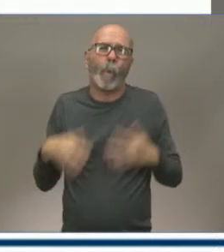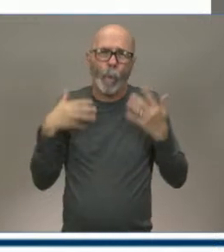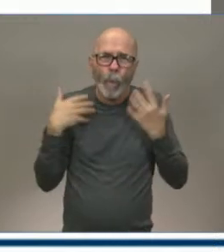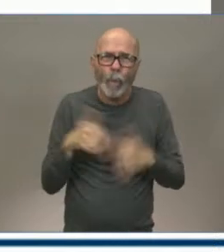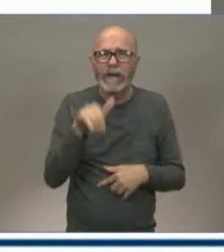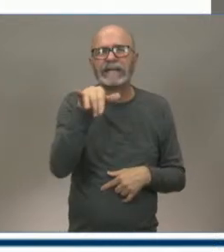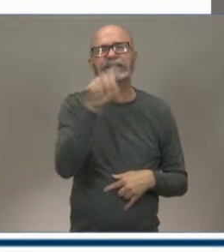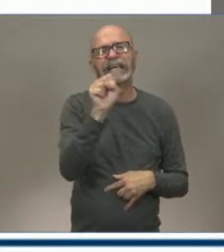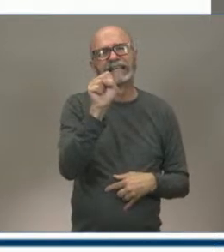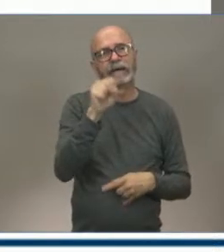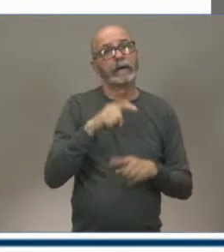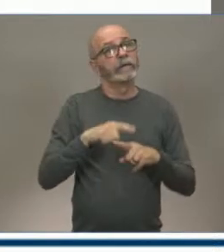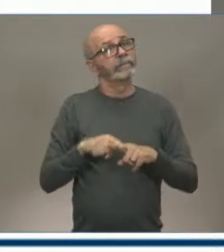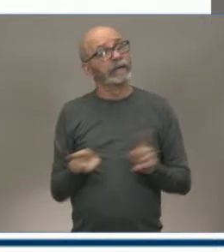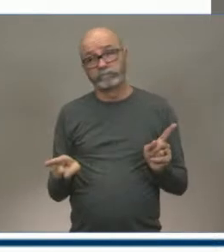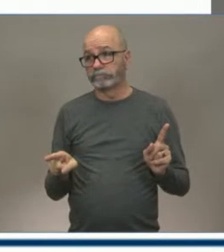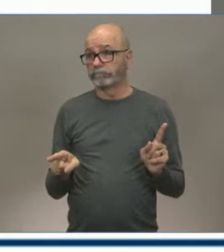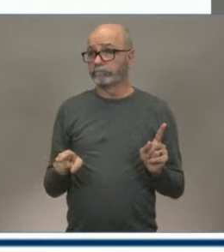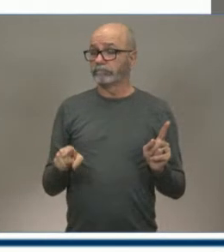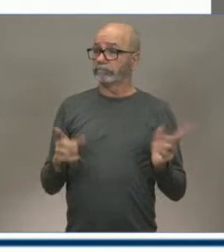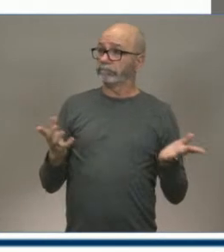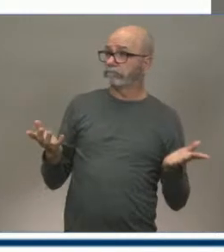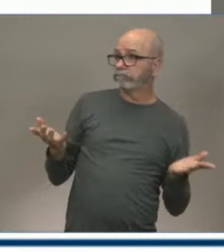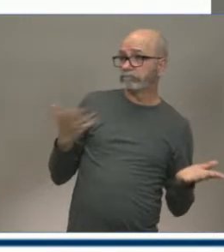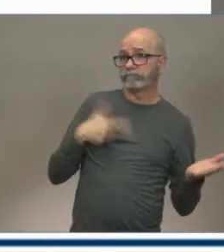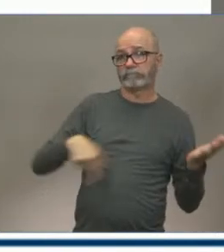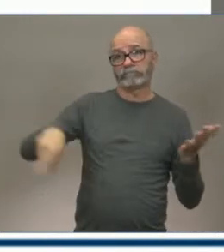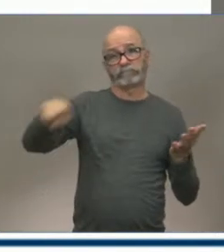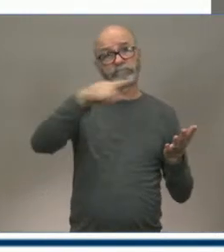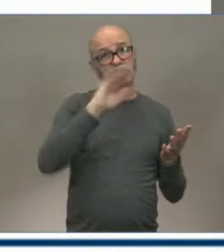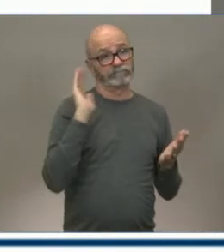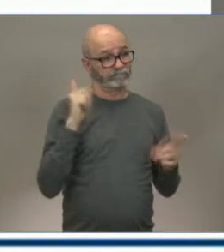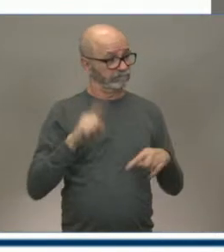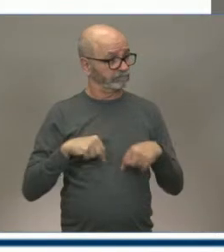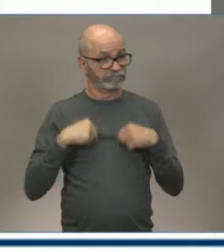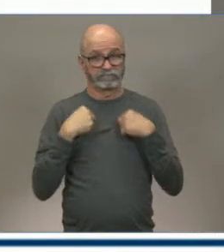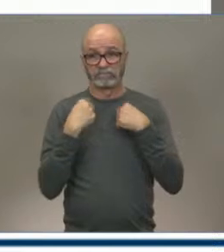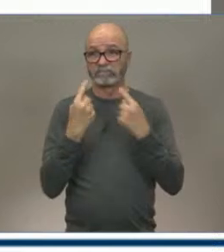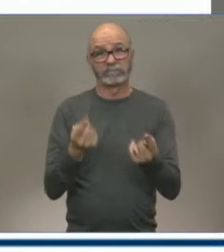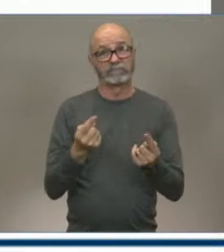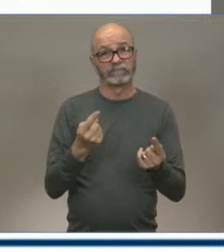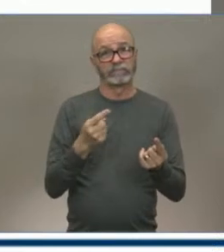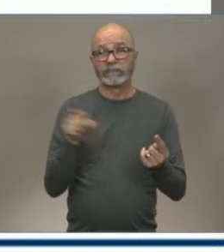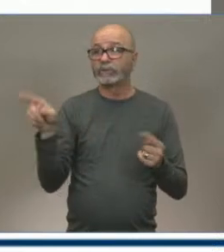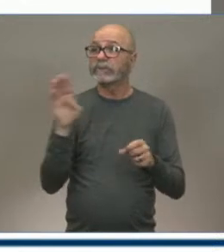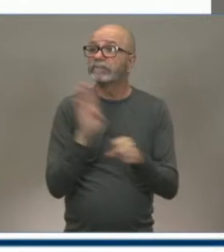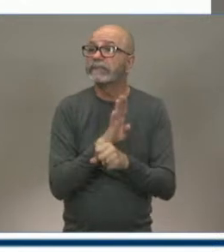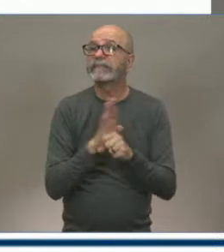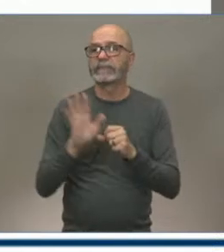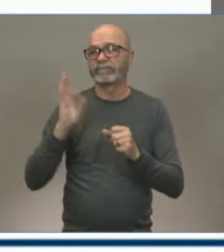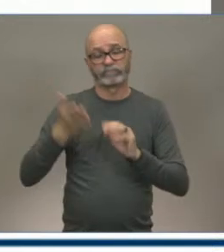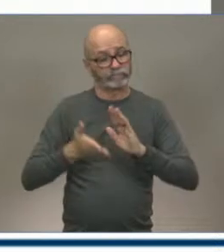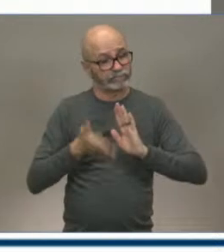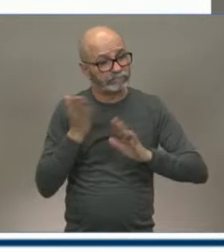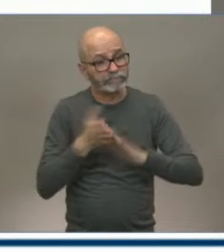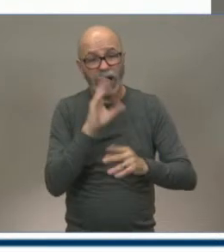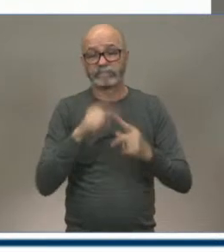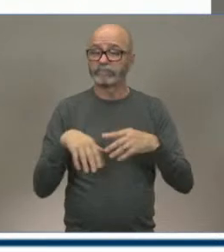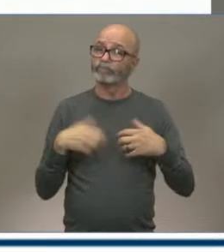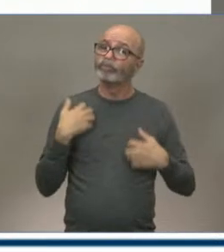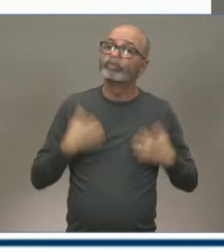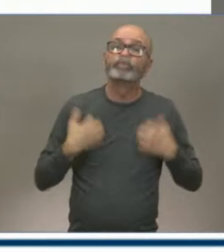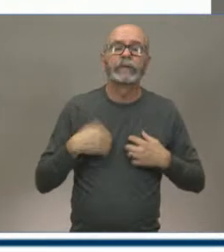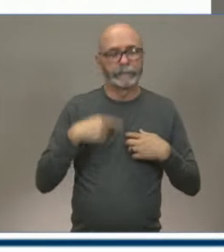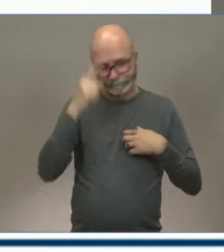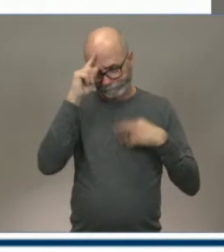Nova Scotians always have, since the pandemic began, these businesses have stepped up and found ways to continue to make it